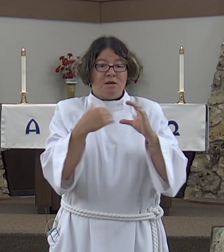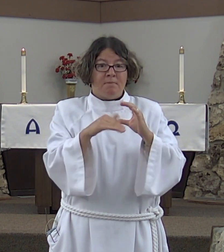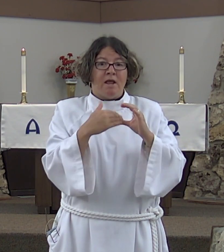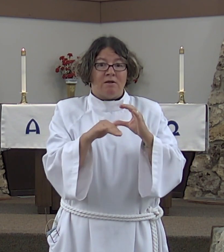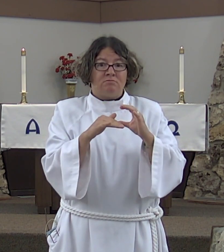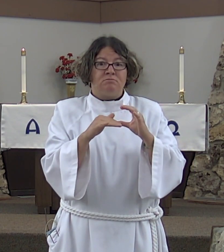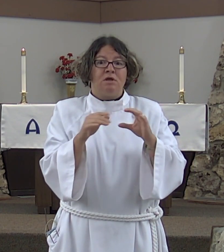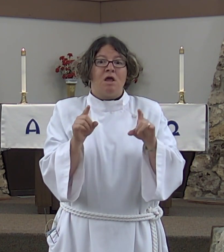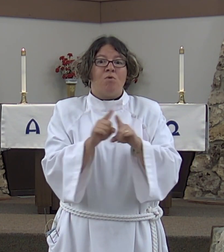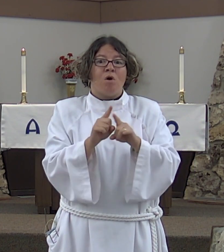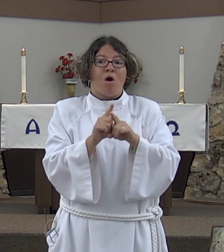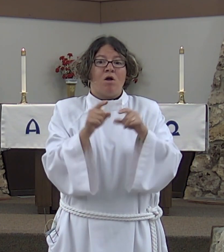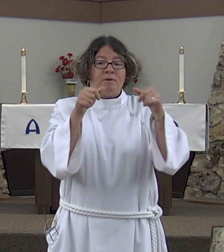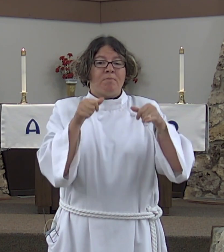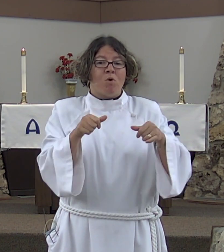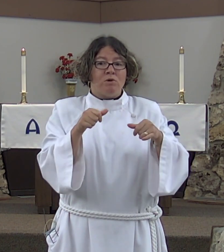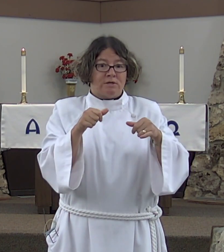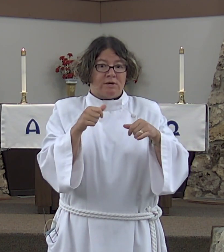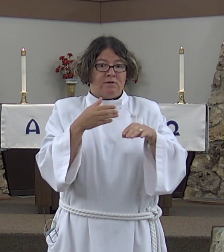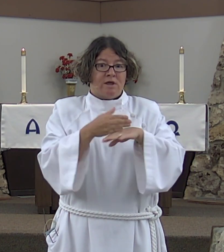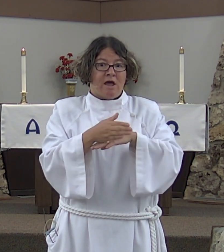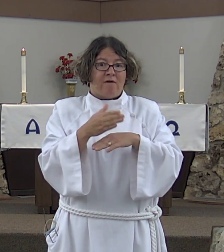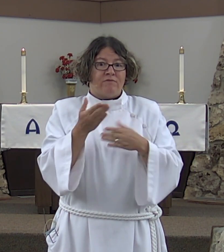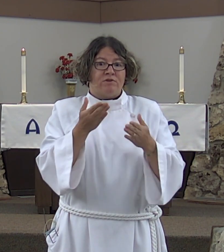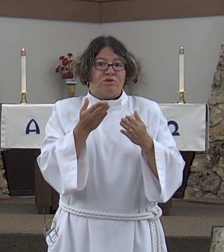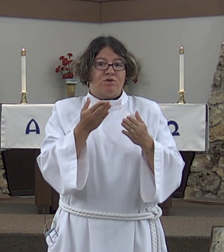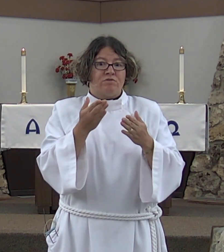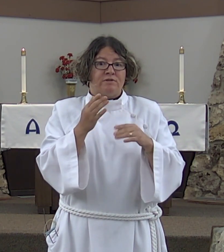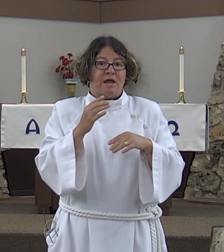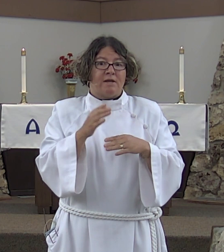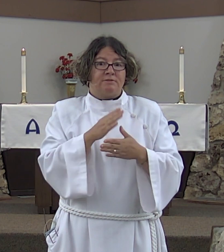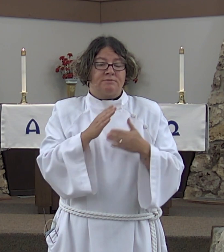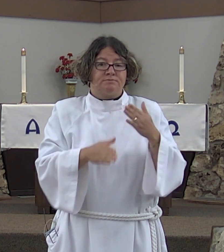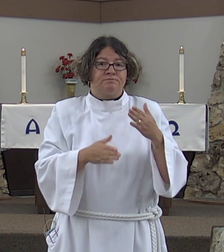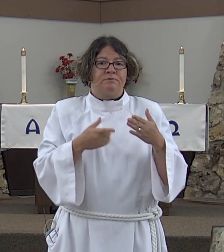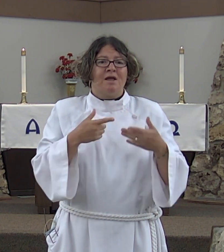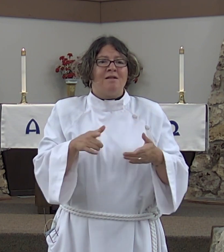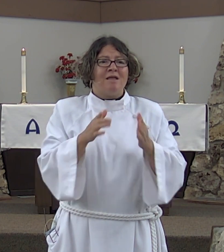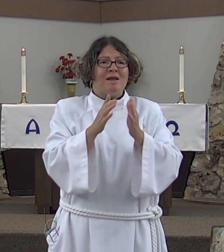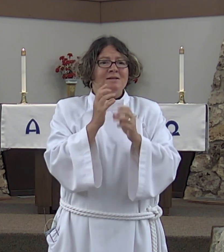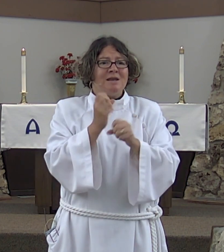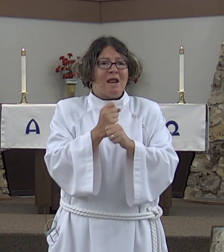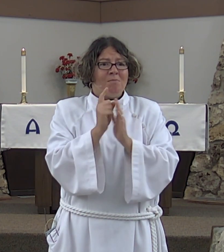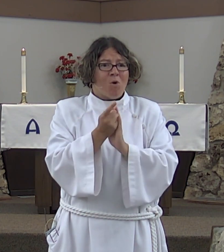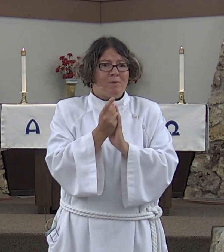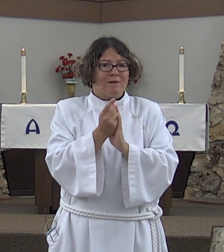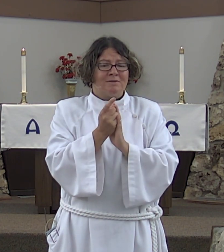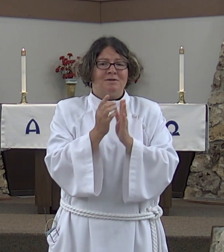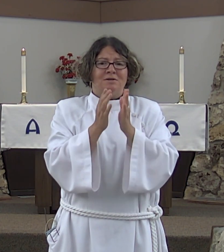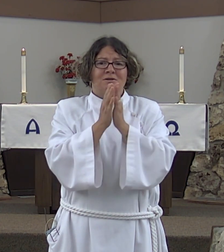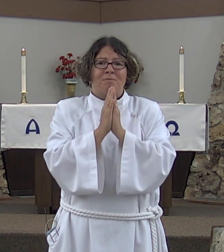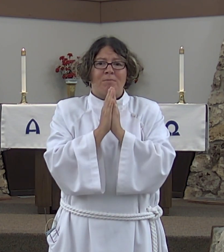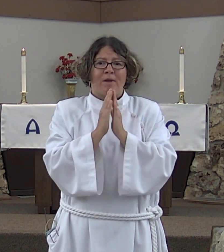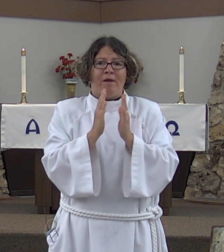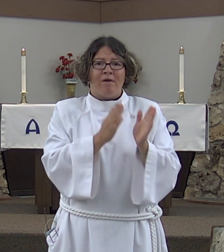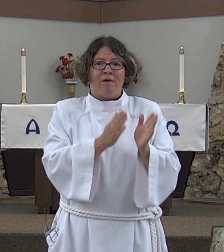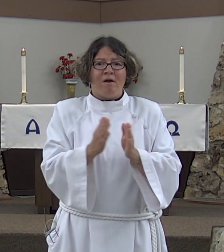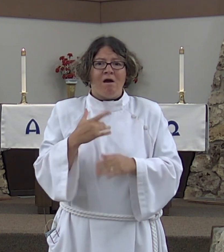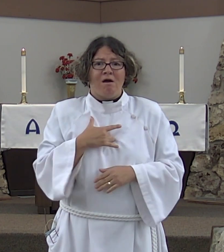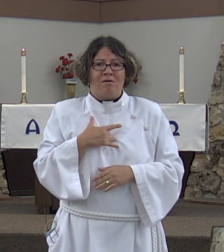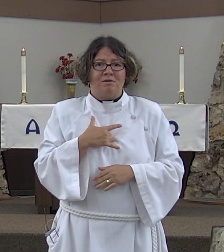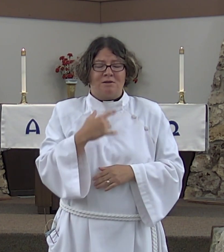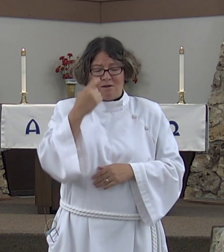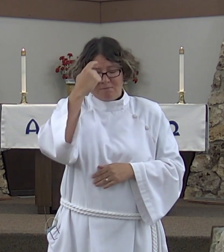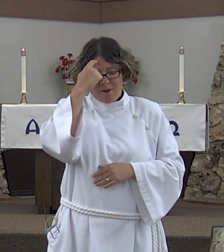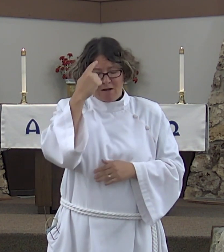been emailed and will also be posted after the service ends. Let's take a moment to prepare